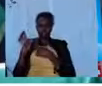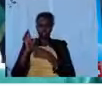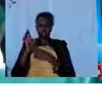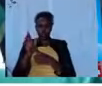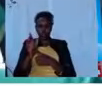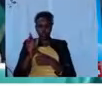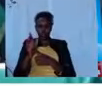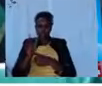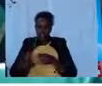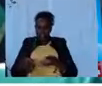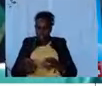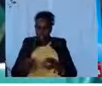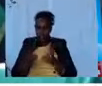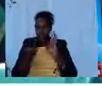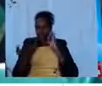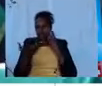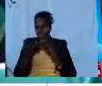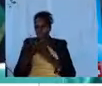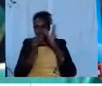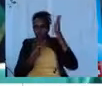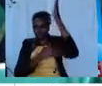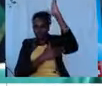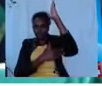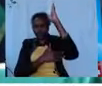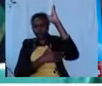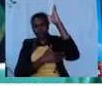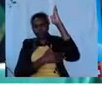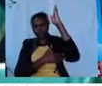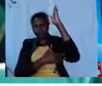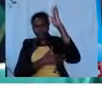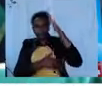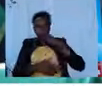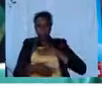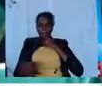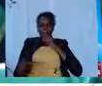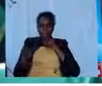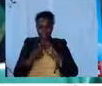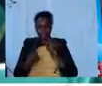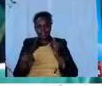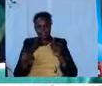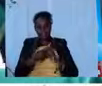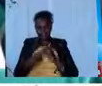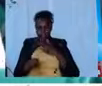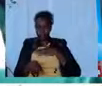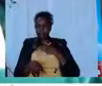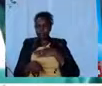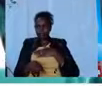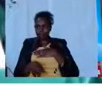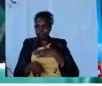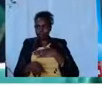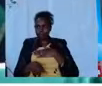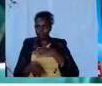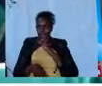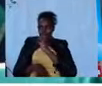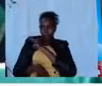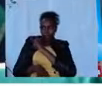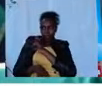in accordance to the will of God. My brothers and my sisters, to